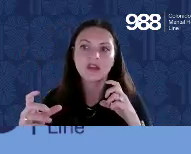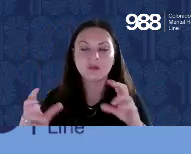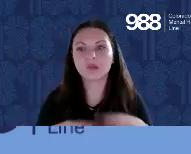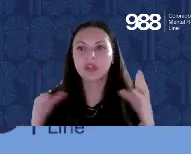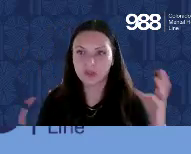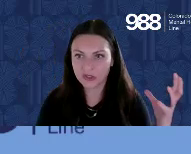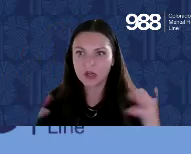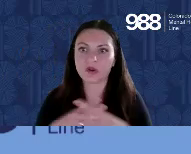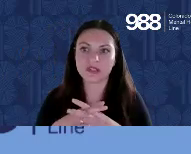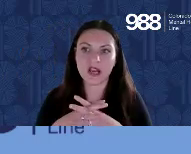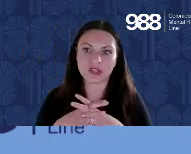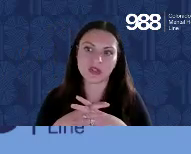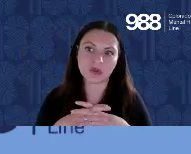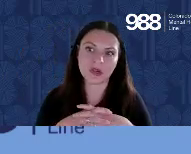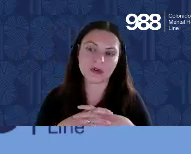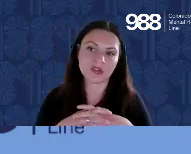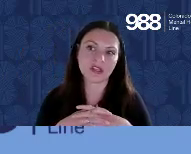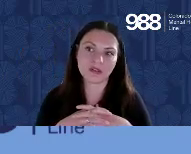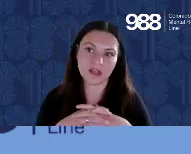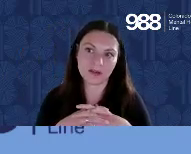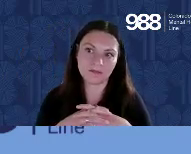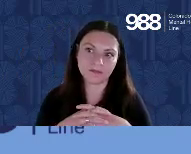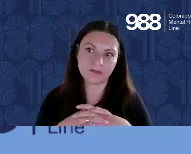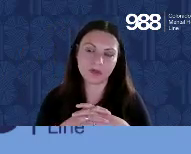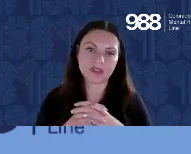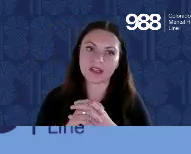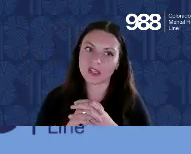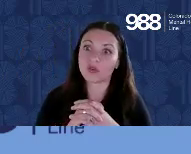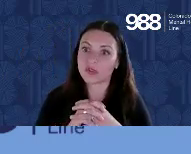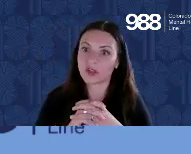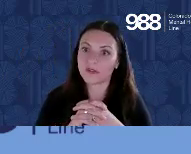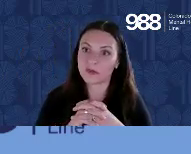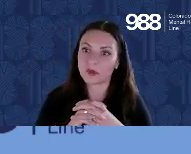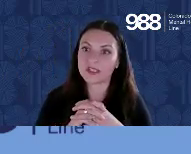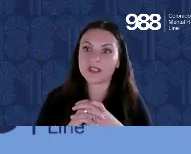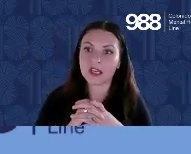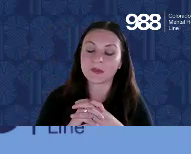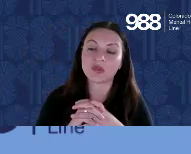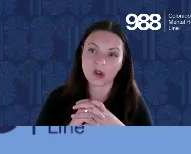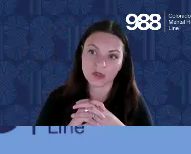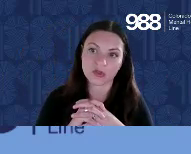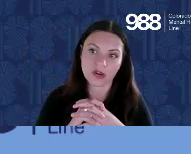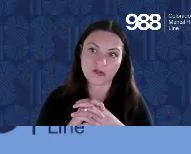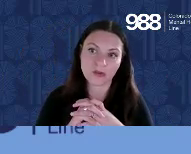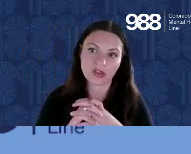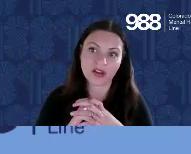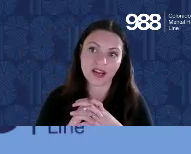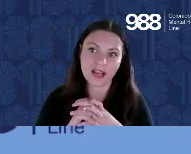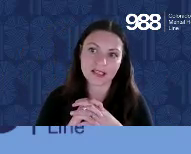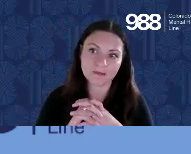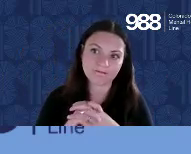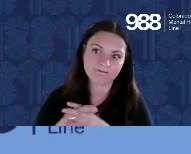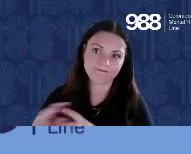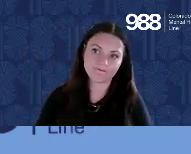promote what used to be known as the National Suicide Prevention Lifeline. So it sounds like you do still have to promote CCS, but you can also share information